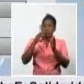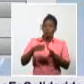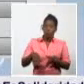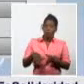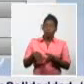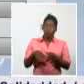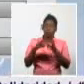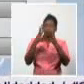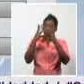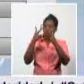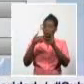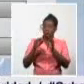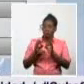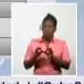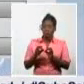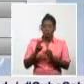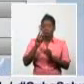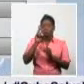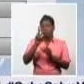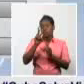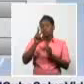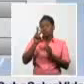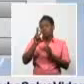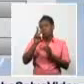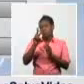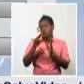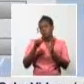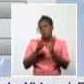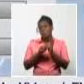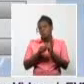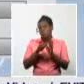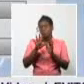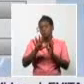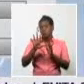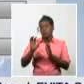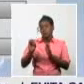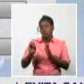71,795 more than the day before. In terms of the death toll,